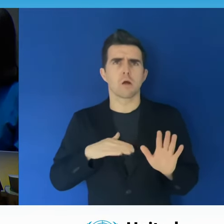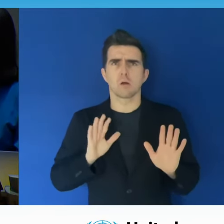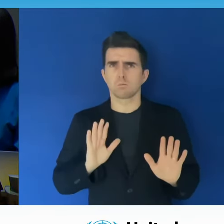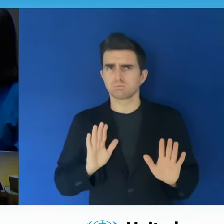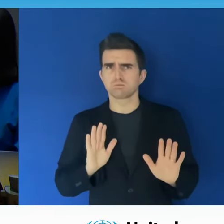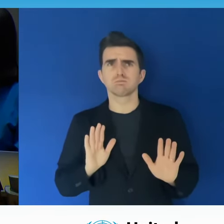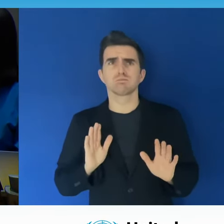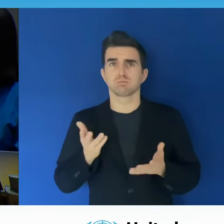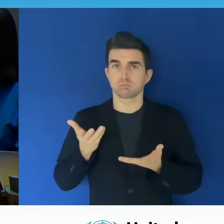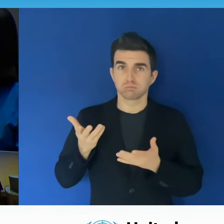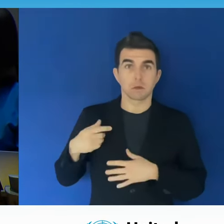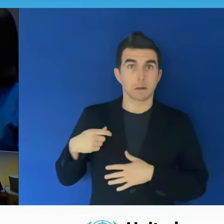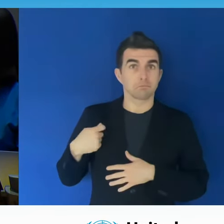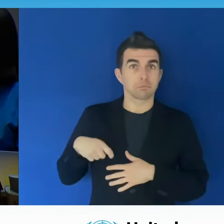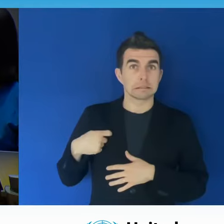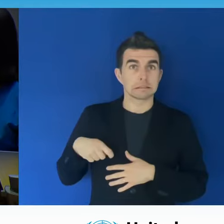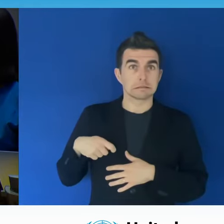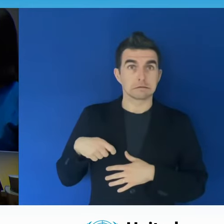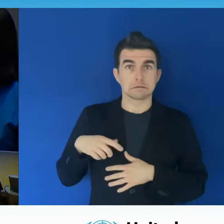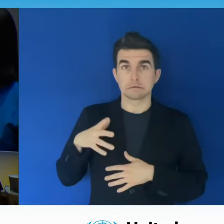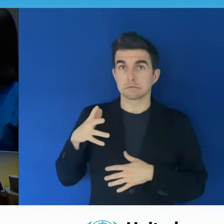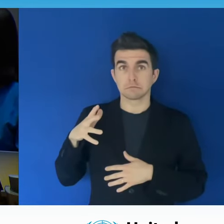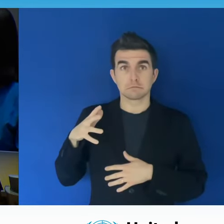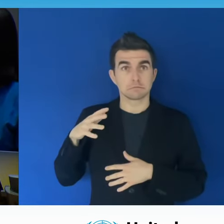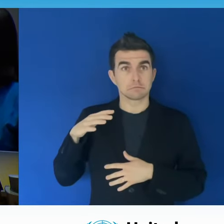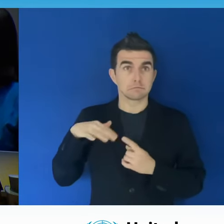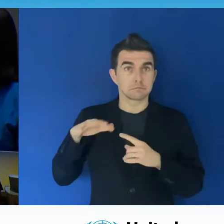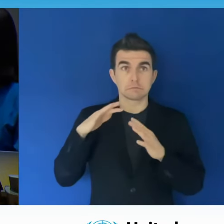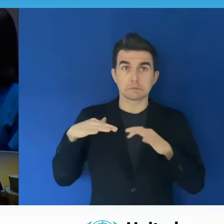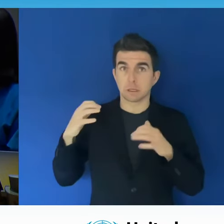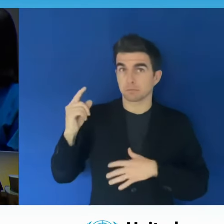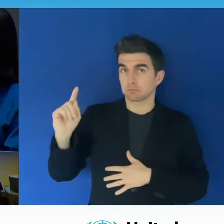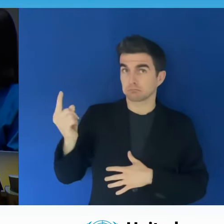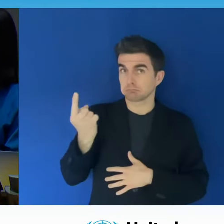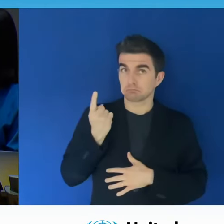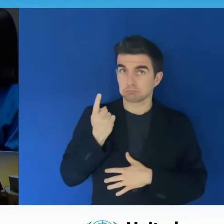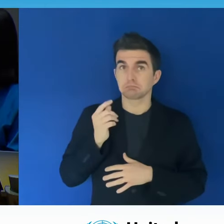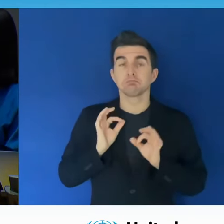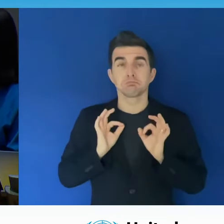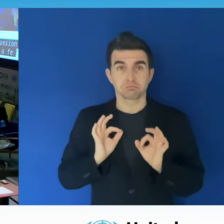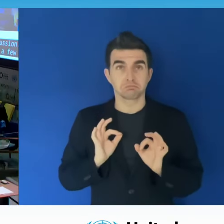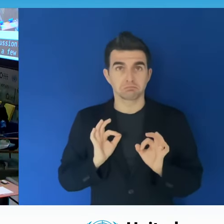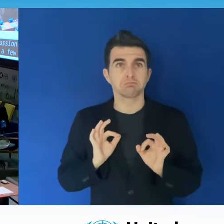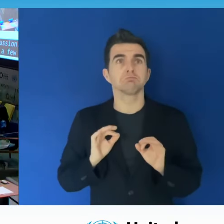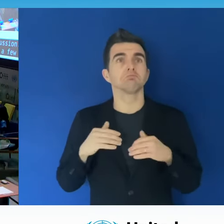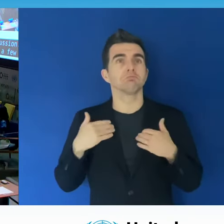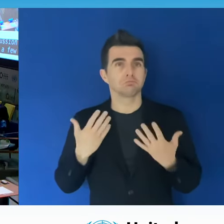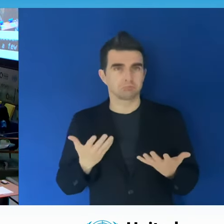Assembly to arrive. He's coming in. We're going to receive the President of the General Assembly with applause.